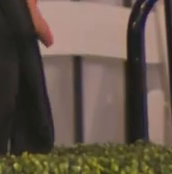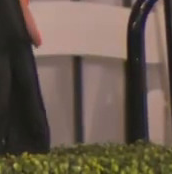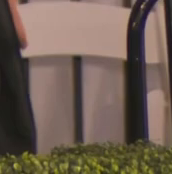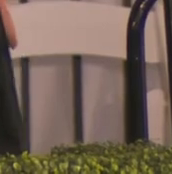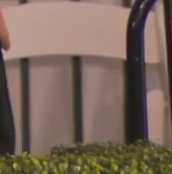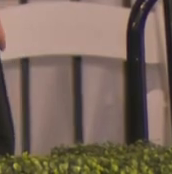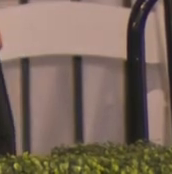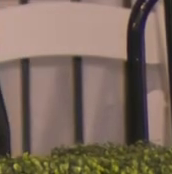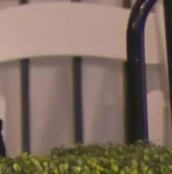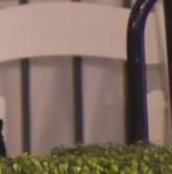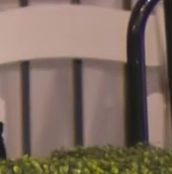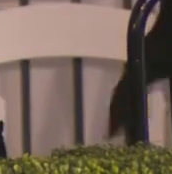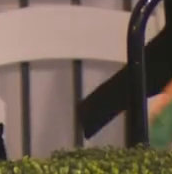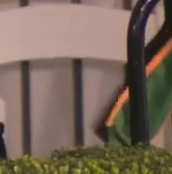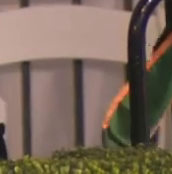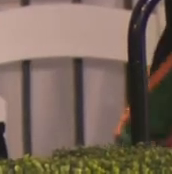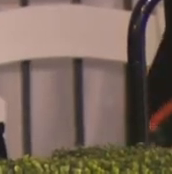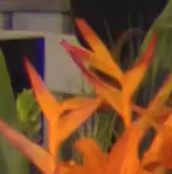Ashwak Jawad Alsharshani.